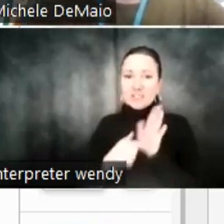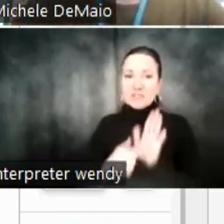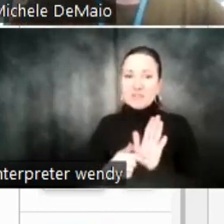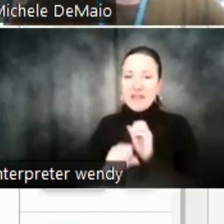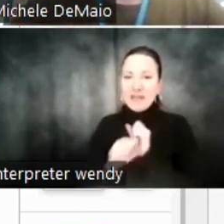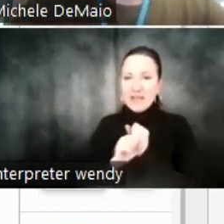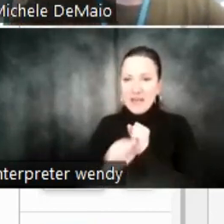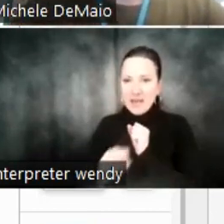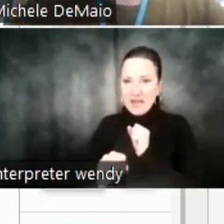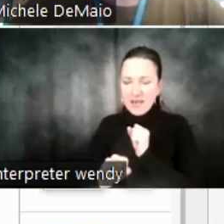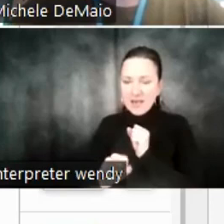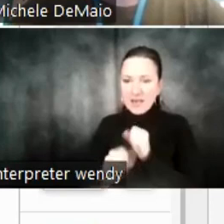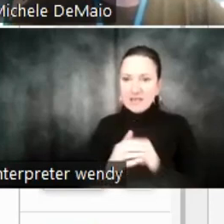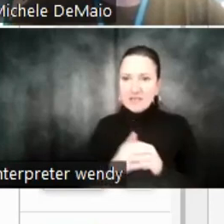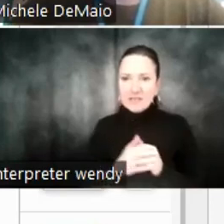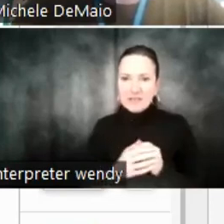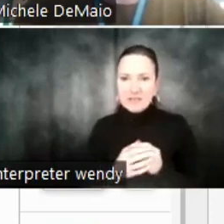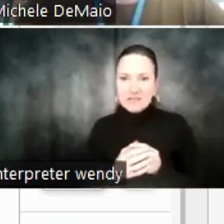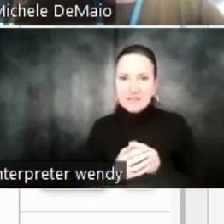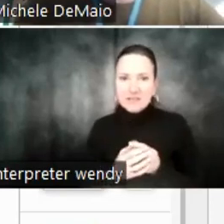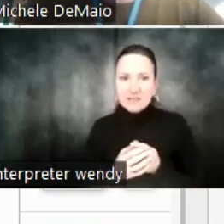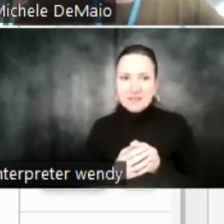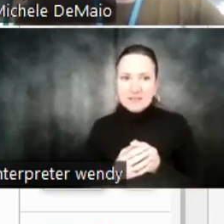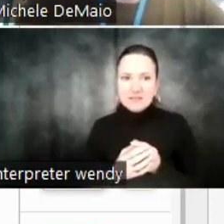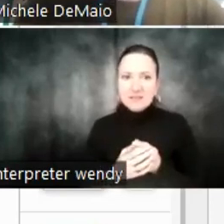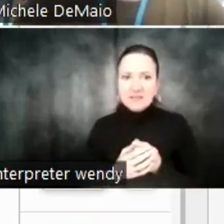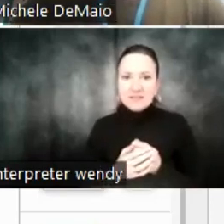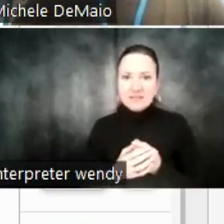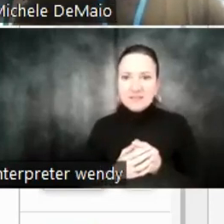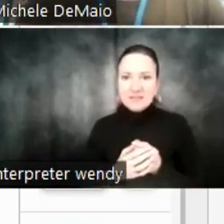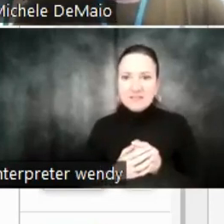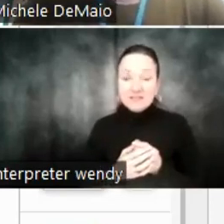normally what we do, and I'll have to talk to Uni about this when I see them next.